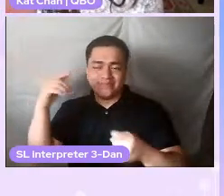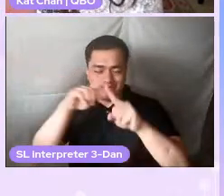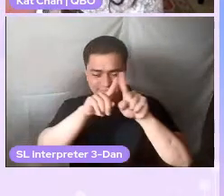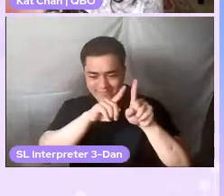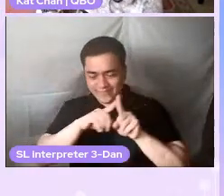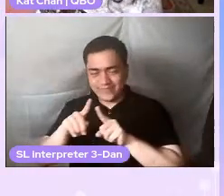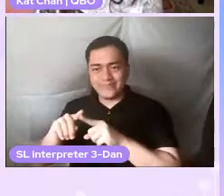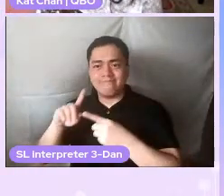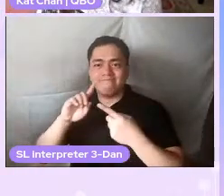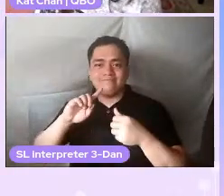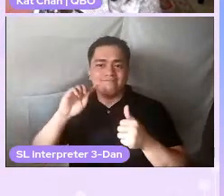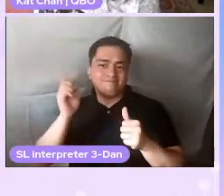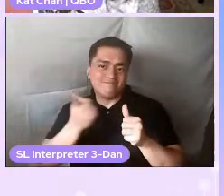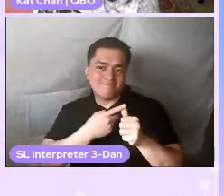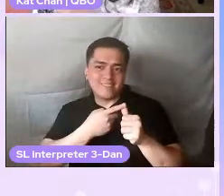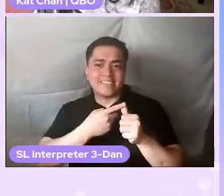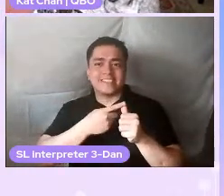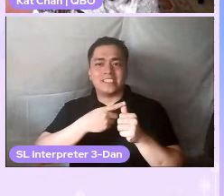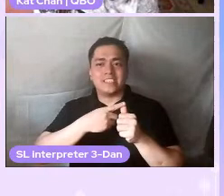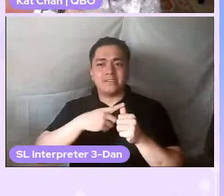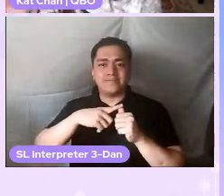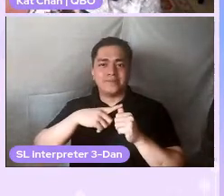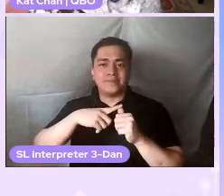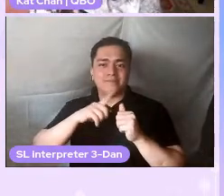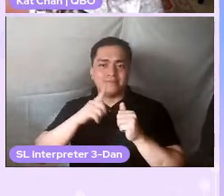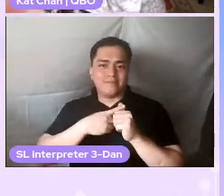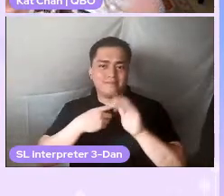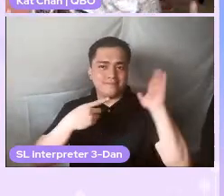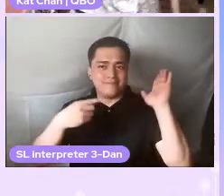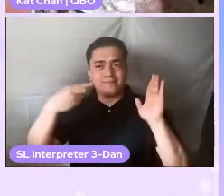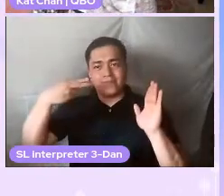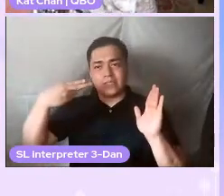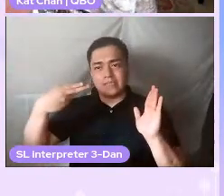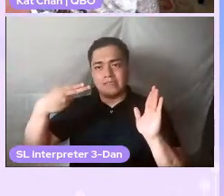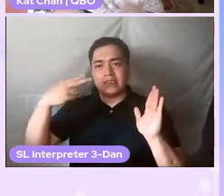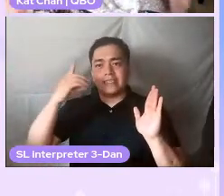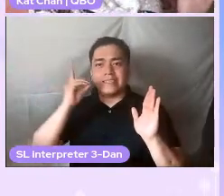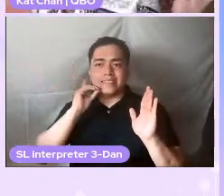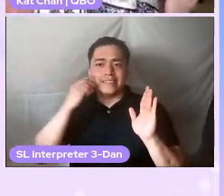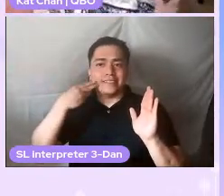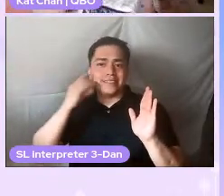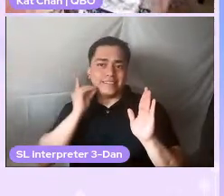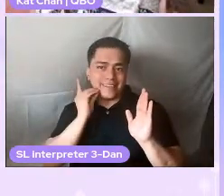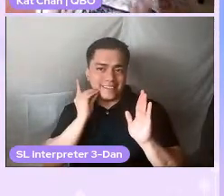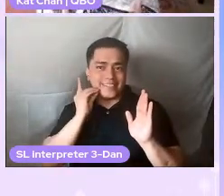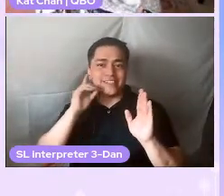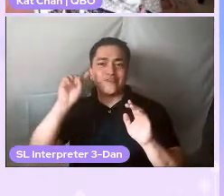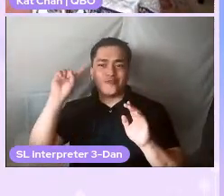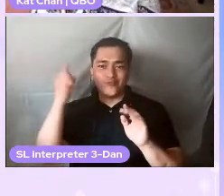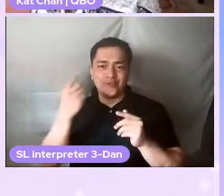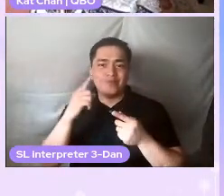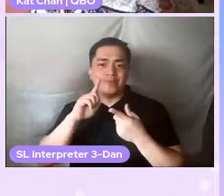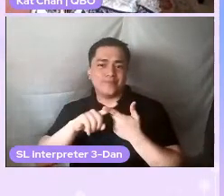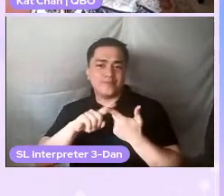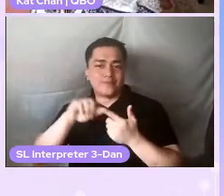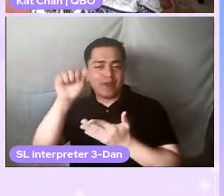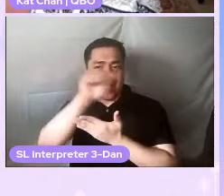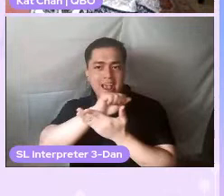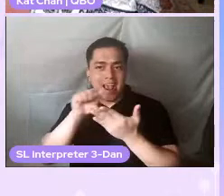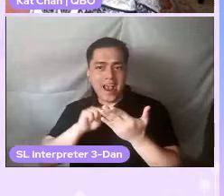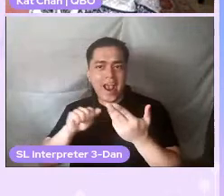very first gold Olympic medalist, right, was a female, and, you know, mga Miss Universe, and, you know, in the arts and in culture, right?